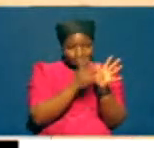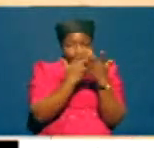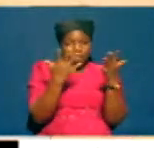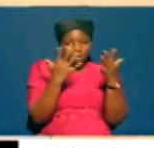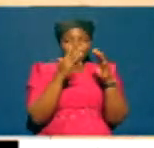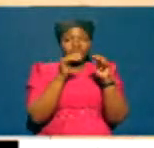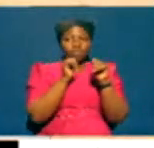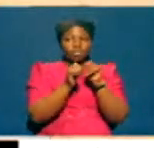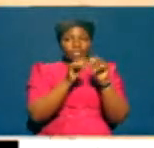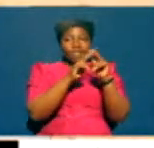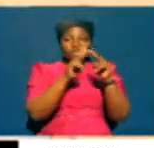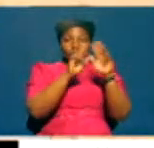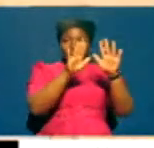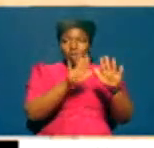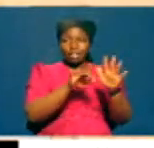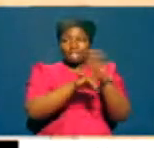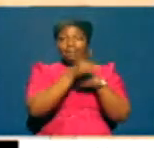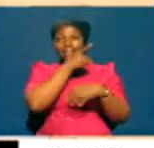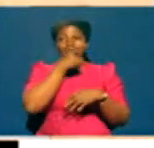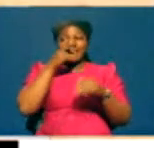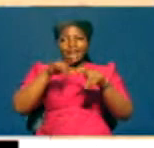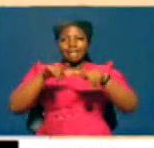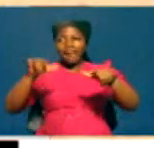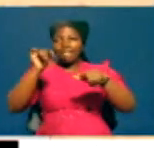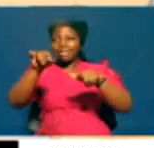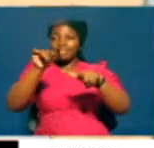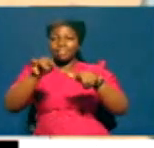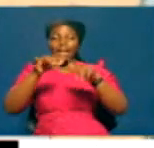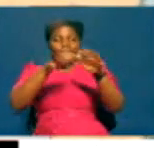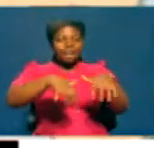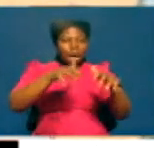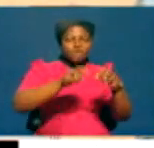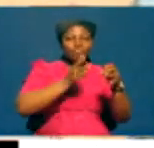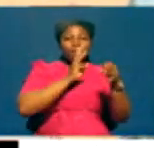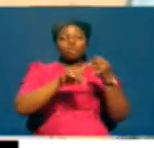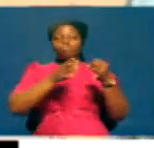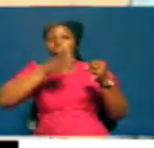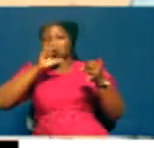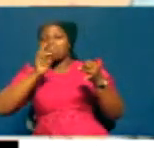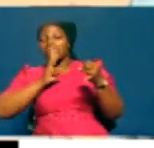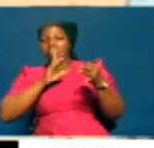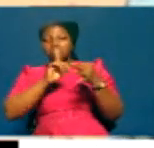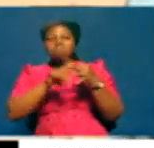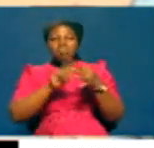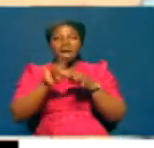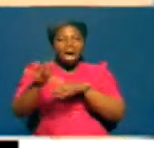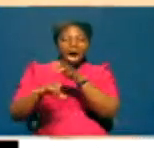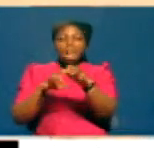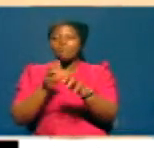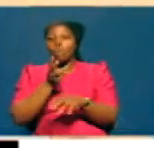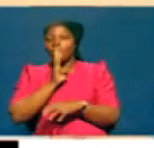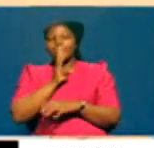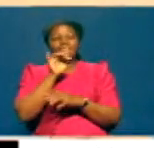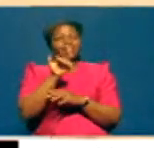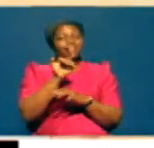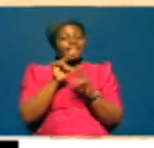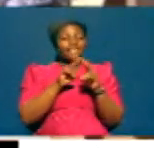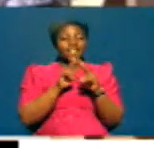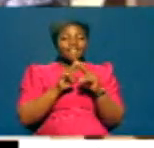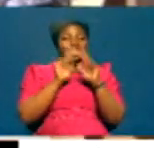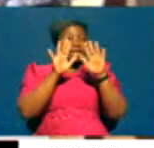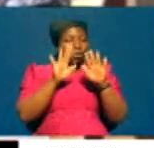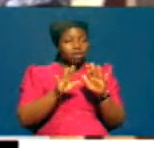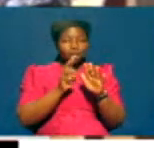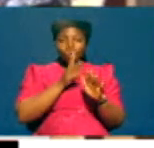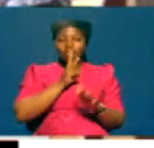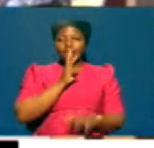multiple use. Ni maji ya kunywa, ni maji ya kulima, ni maji wanatumia katika mifugo, na kwa hivyo ni maji ambayo inawasaidia sana.